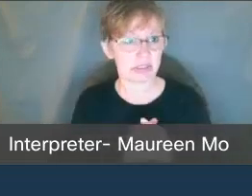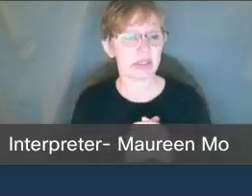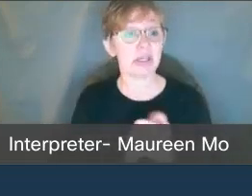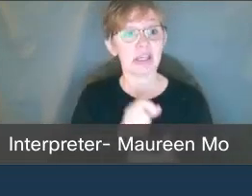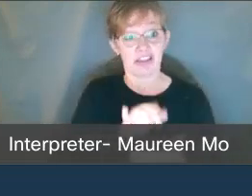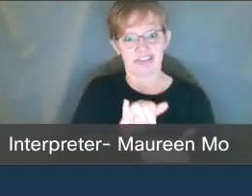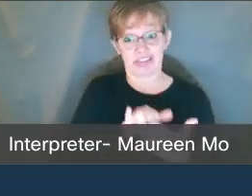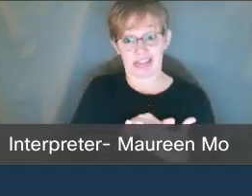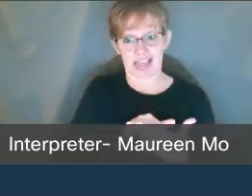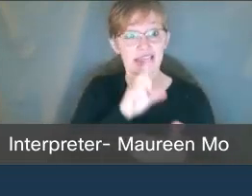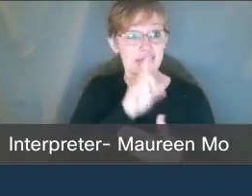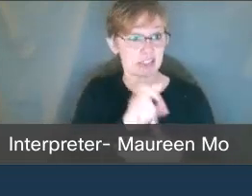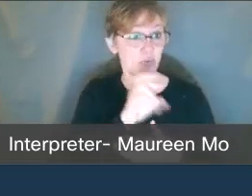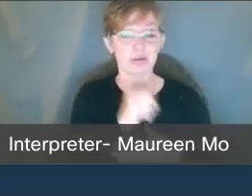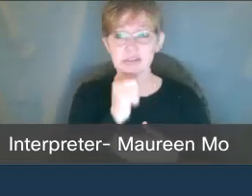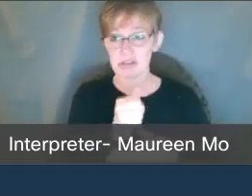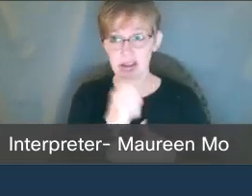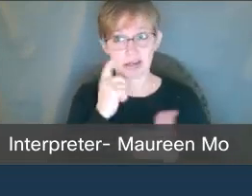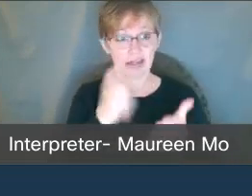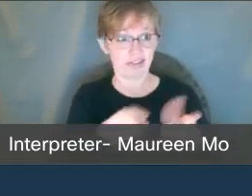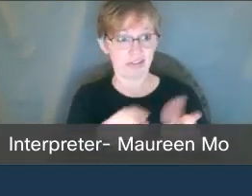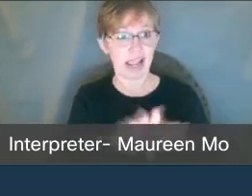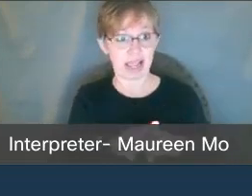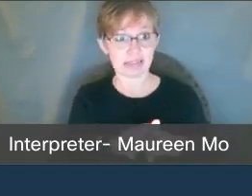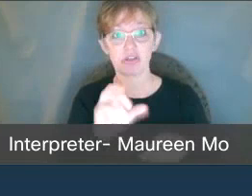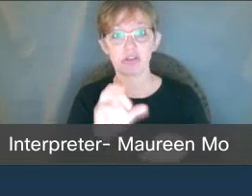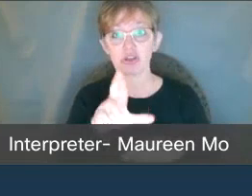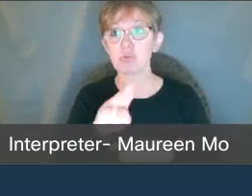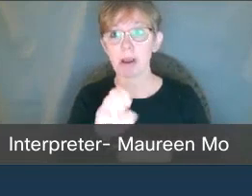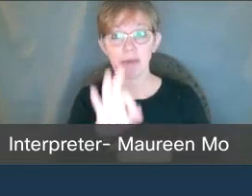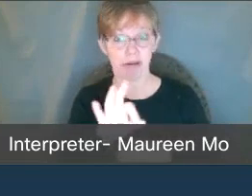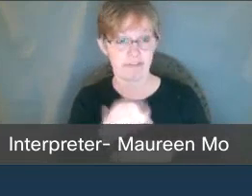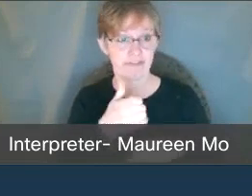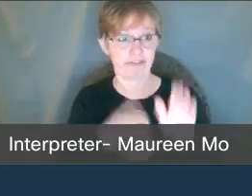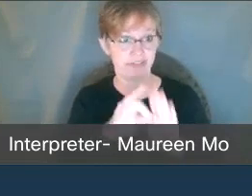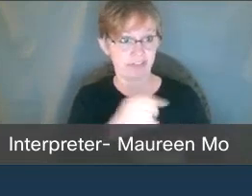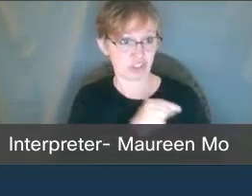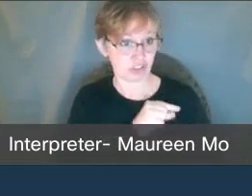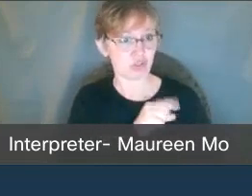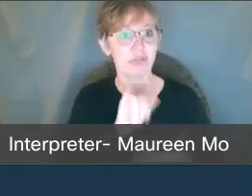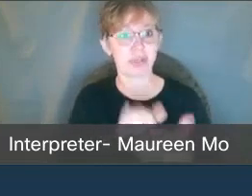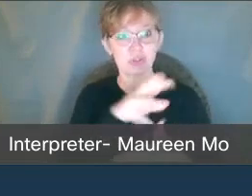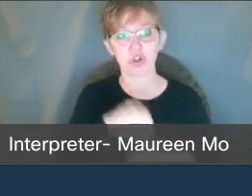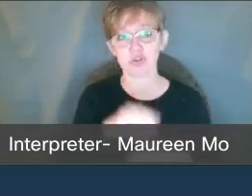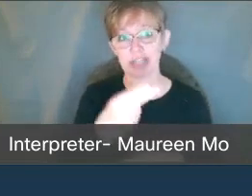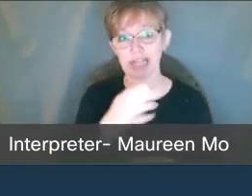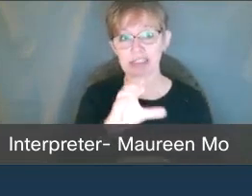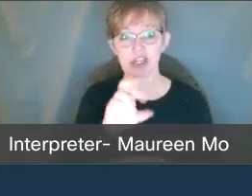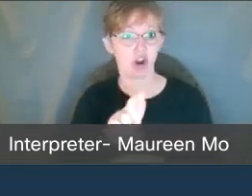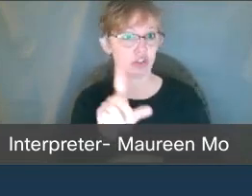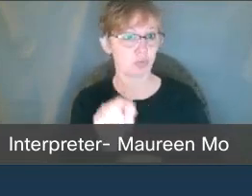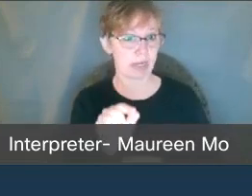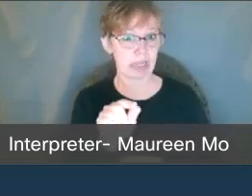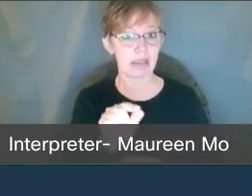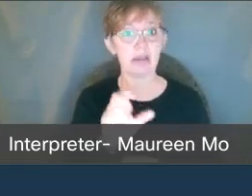isn't identified as a crime of conviction. So those instruments could include the HCR20, the START, or the VRAG, the